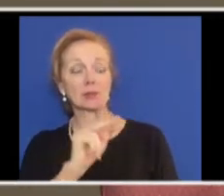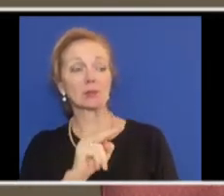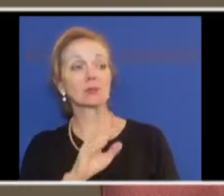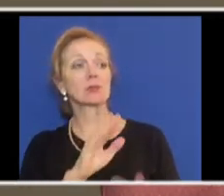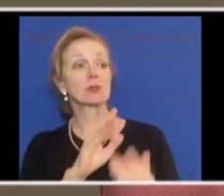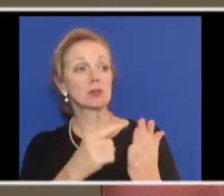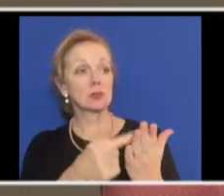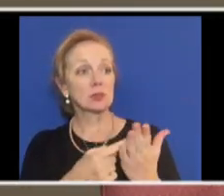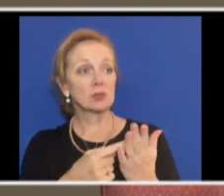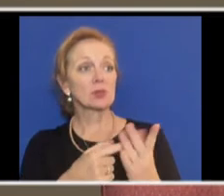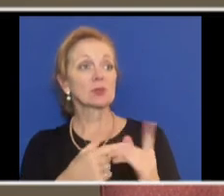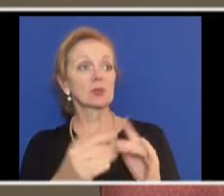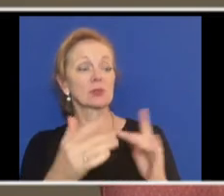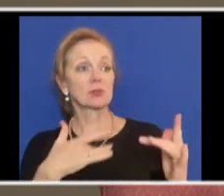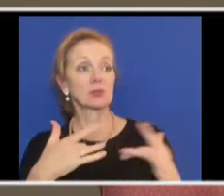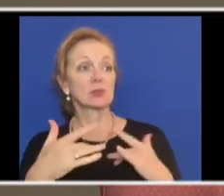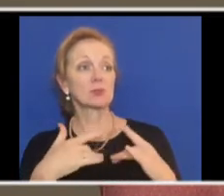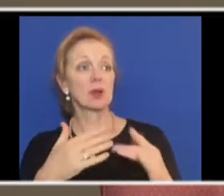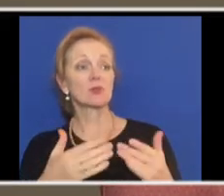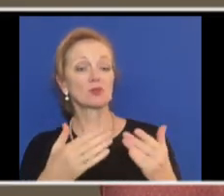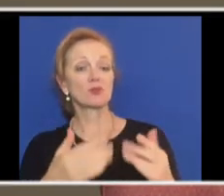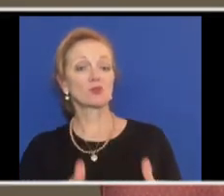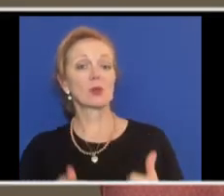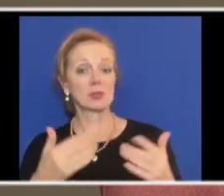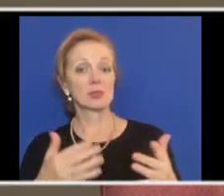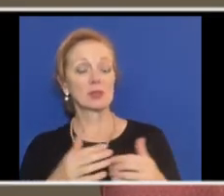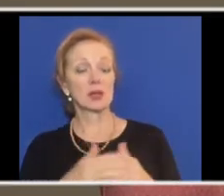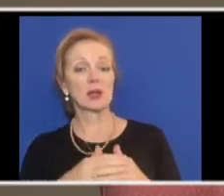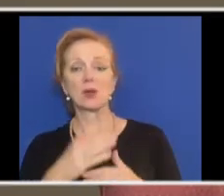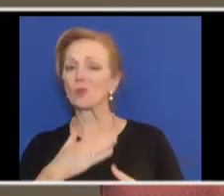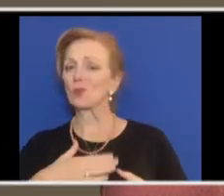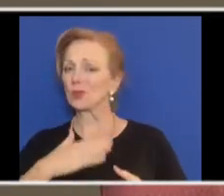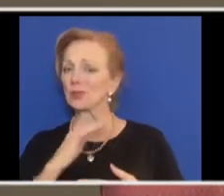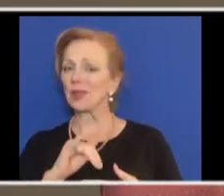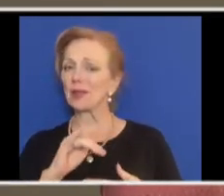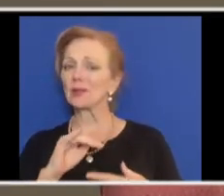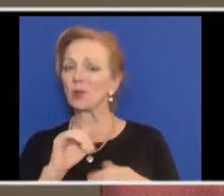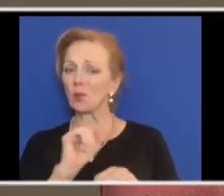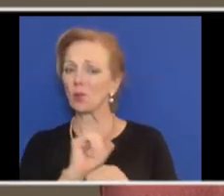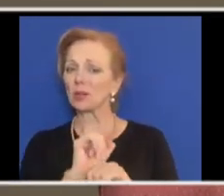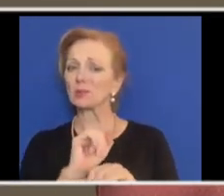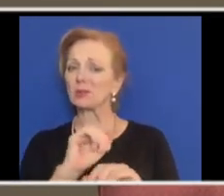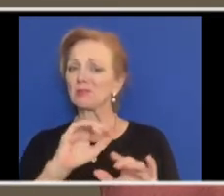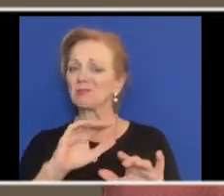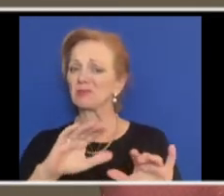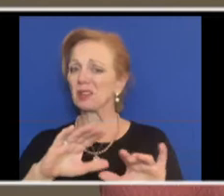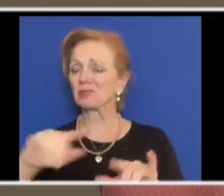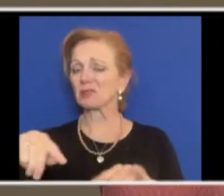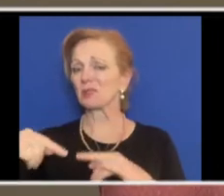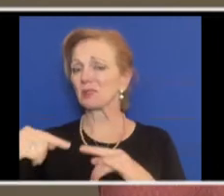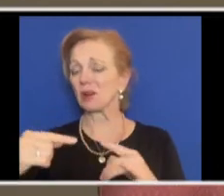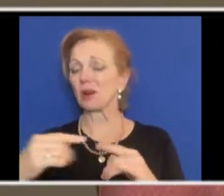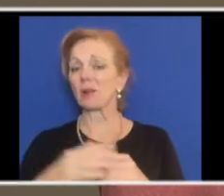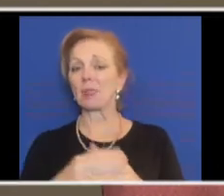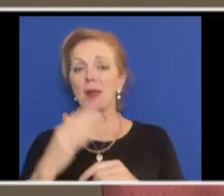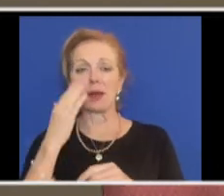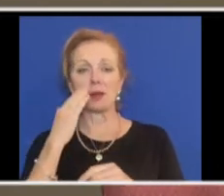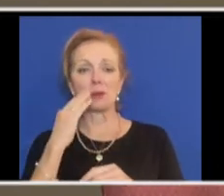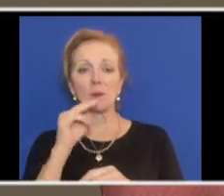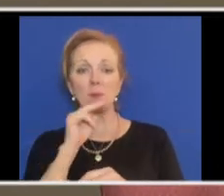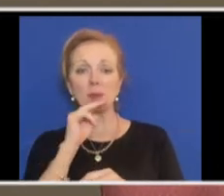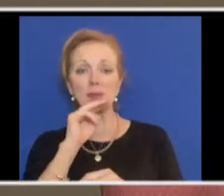been raised by our residents and I appreciate the work that's been done so far and I know Miss Anderson